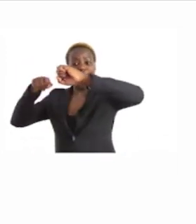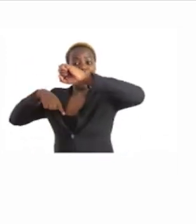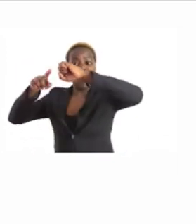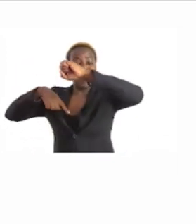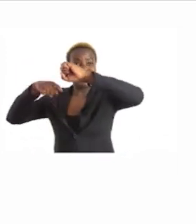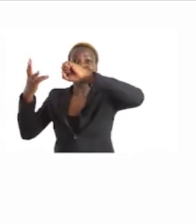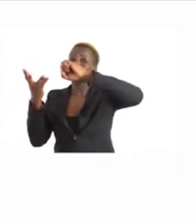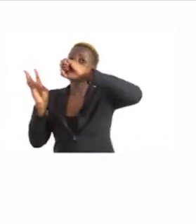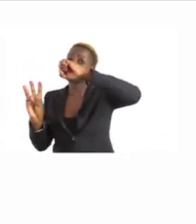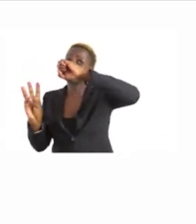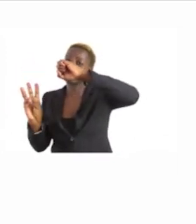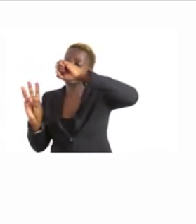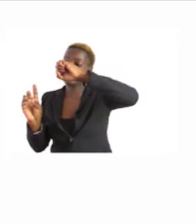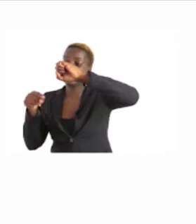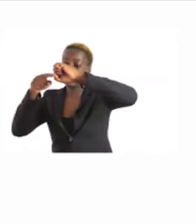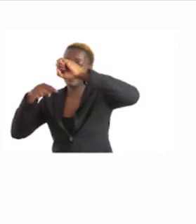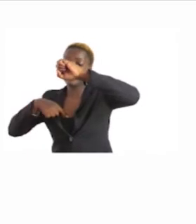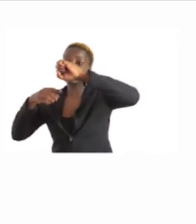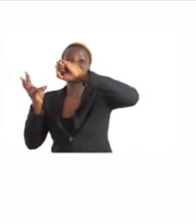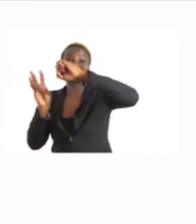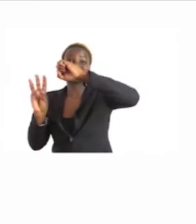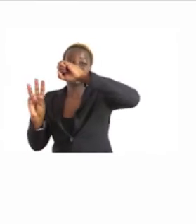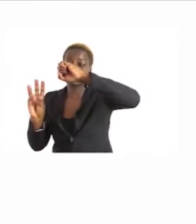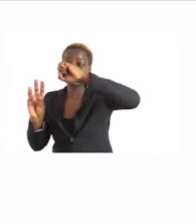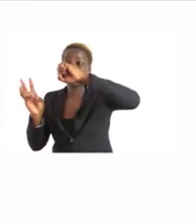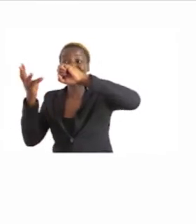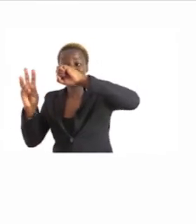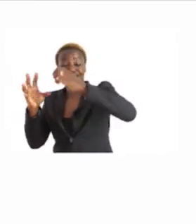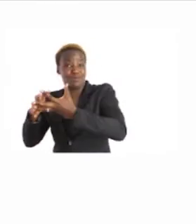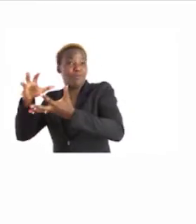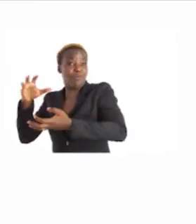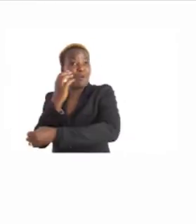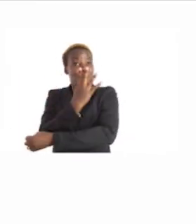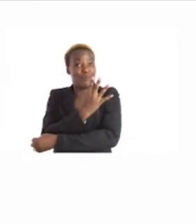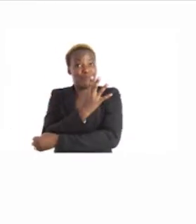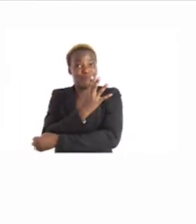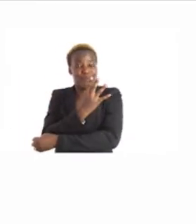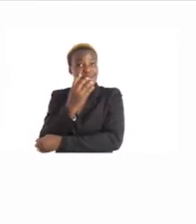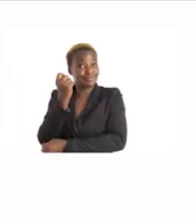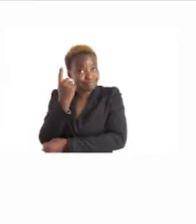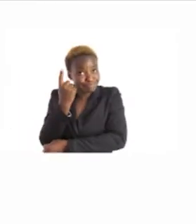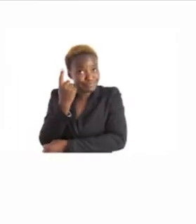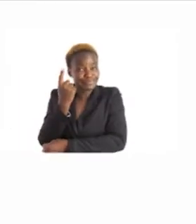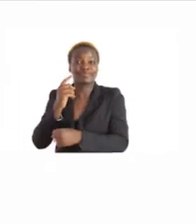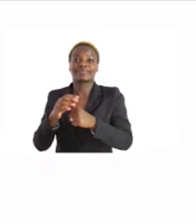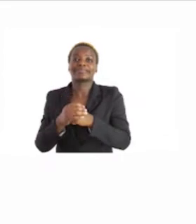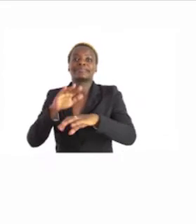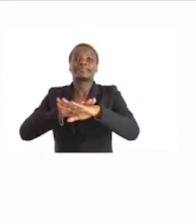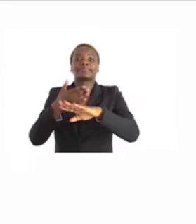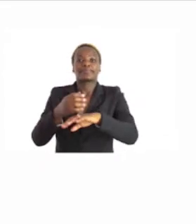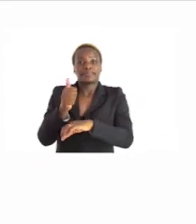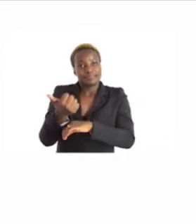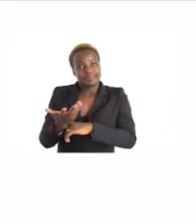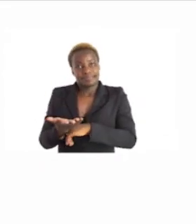be opening towards the bigger number. Let's quickly look on the next example.